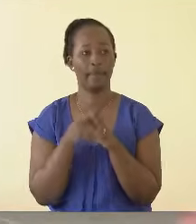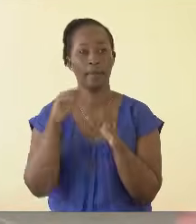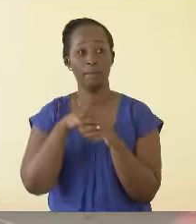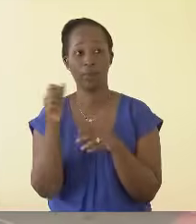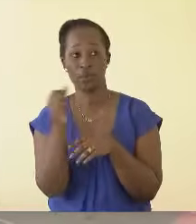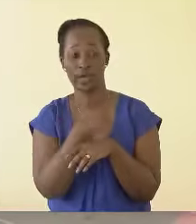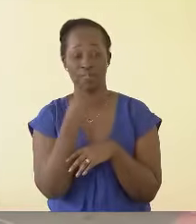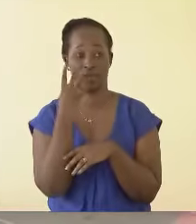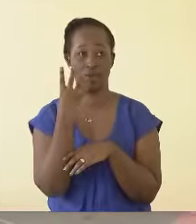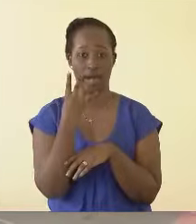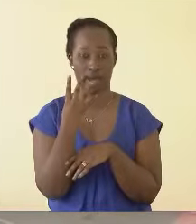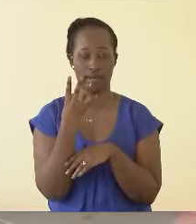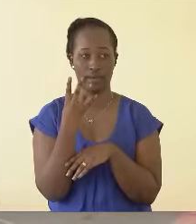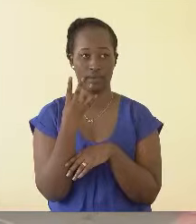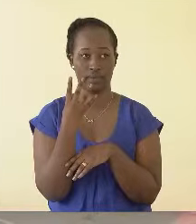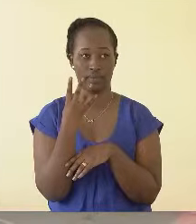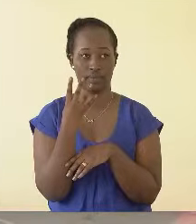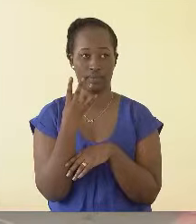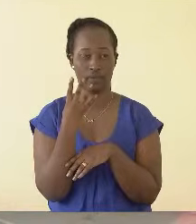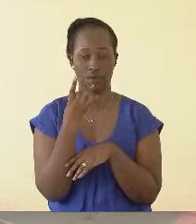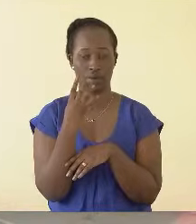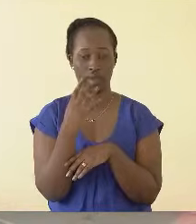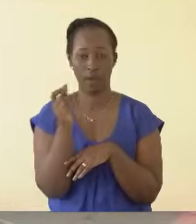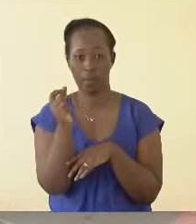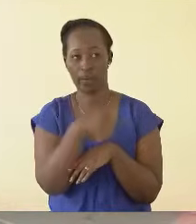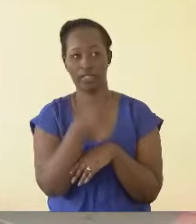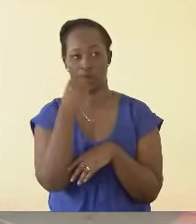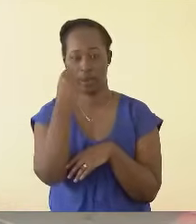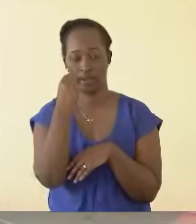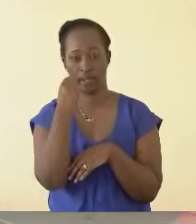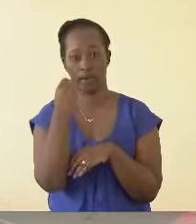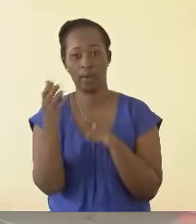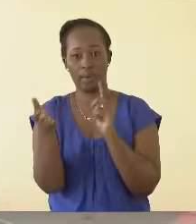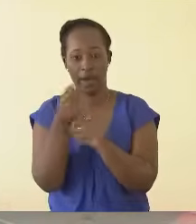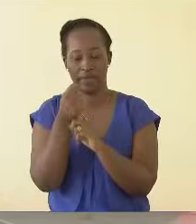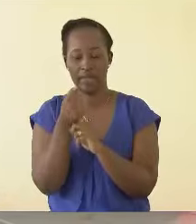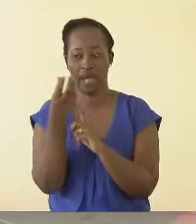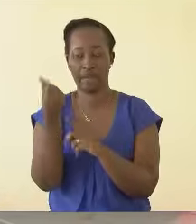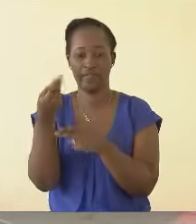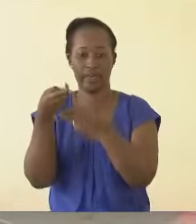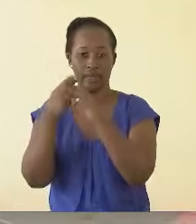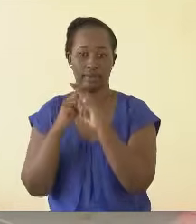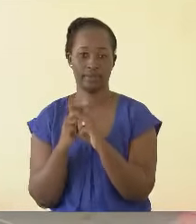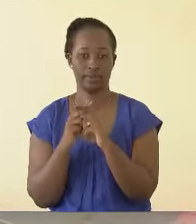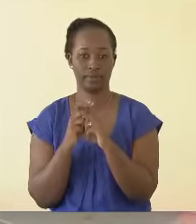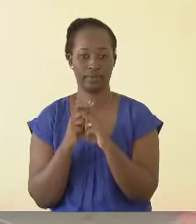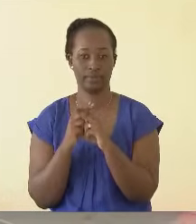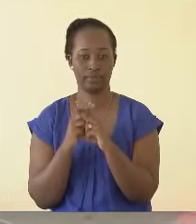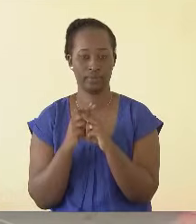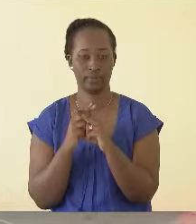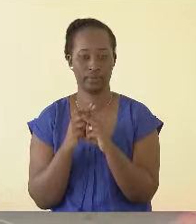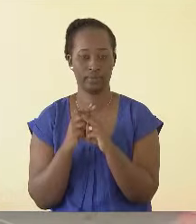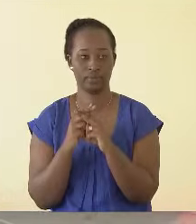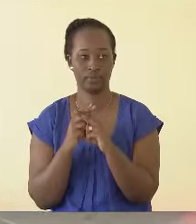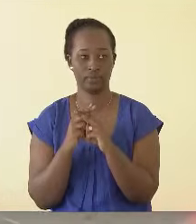May, received a bank loan worth 500,000. In May. Remember, I